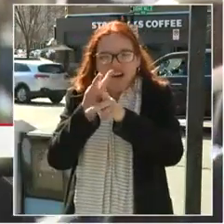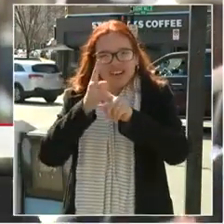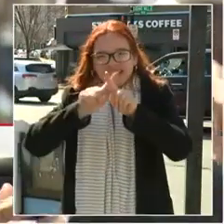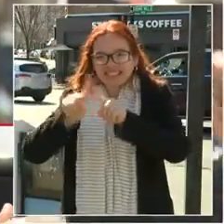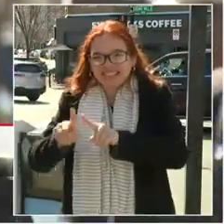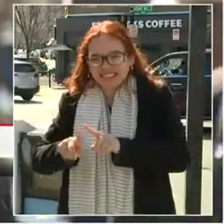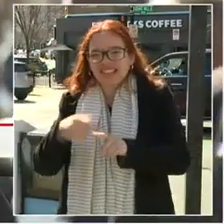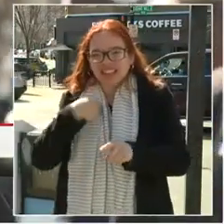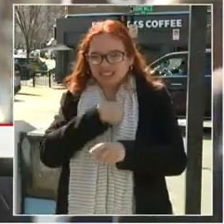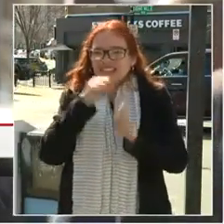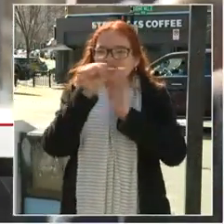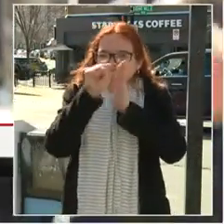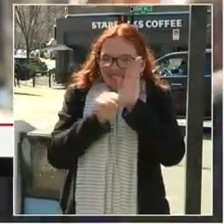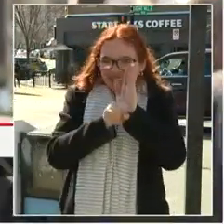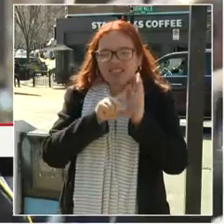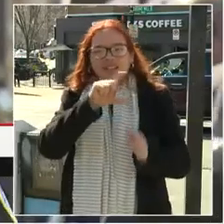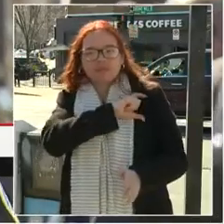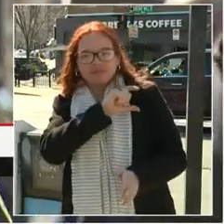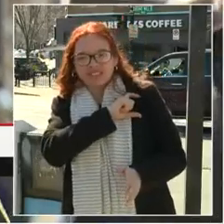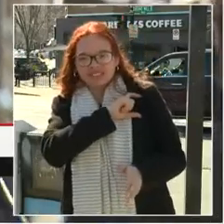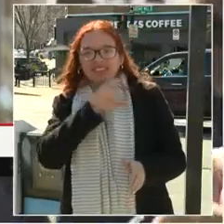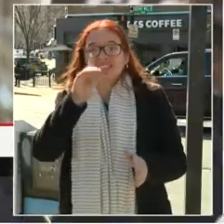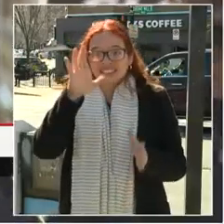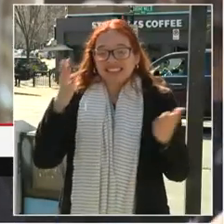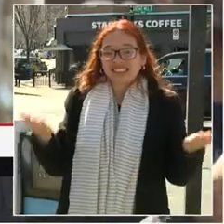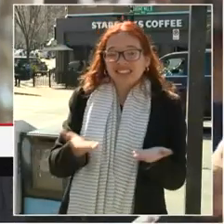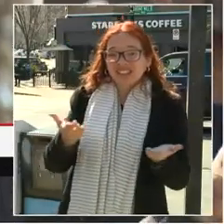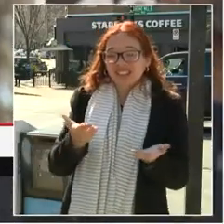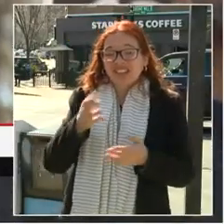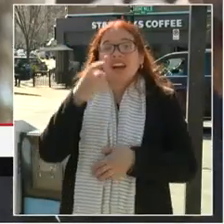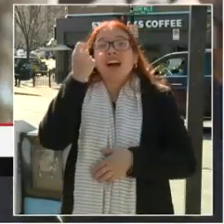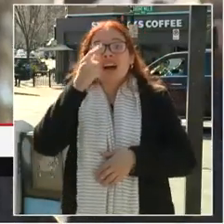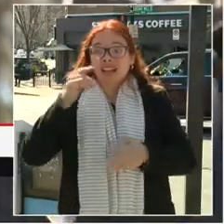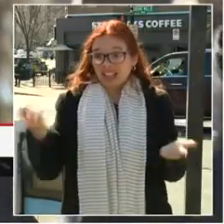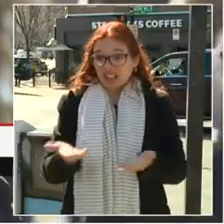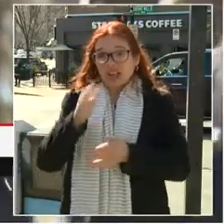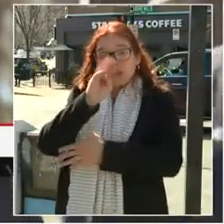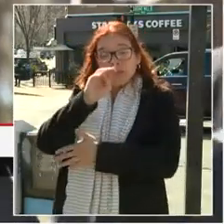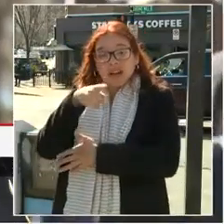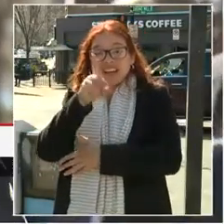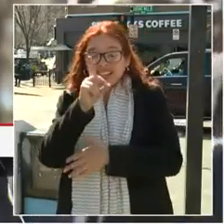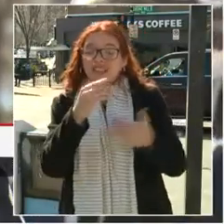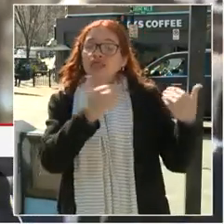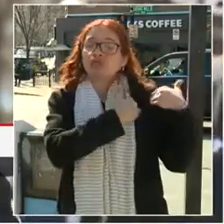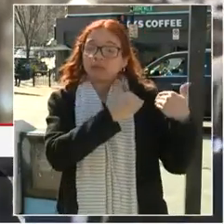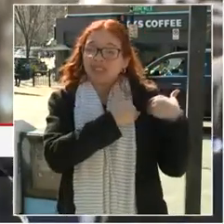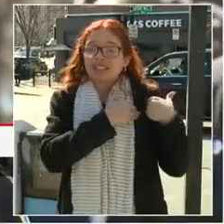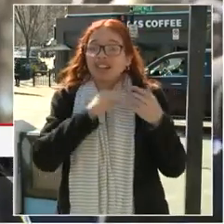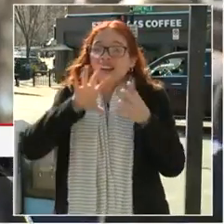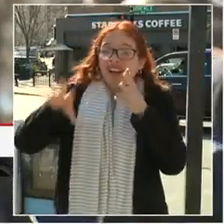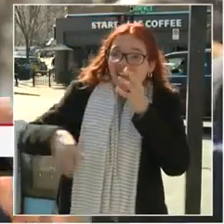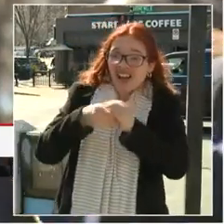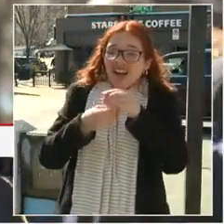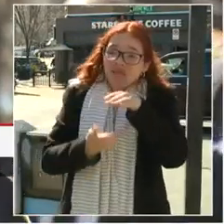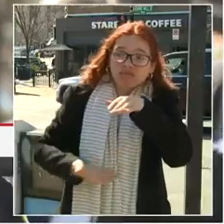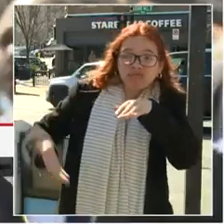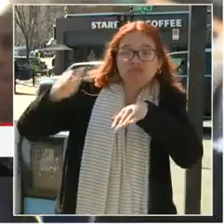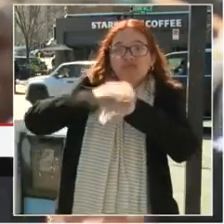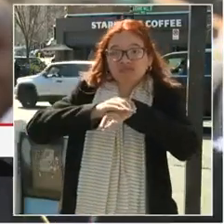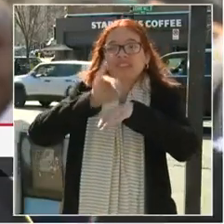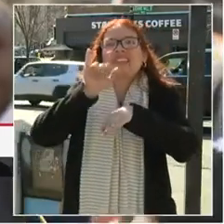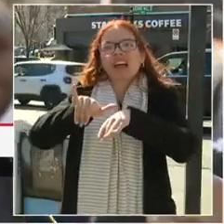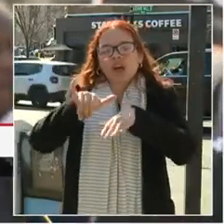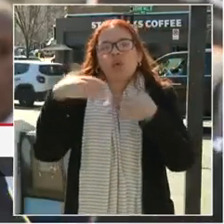state police here in the District of Columbia. Our Metropolitan Police officers are responsible for that. Add to that, there are responsibilities in the federal